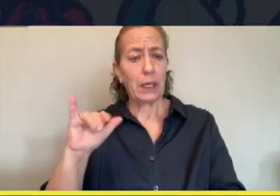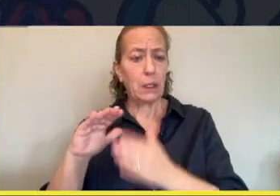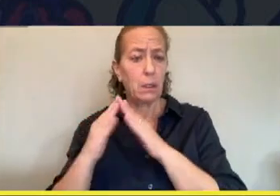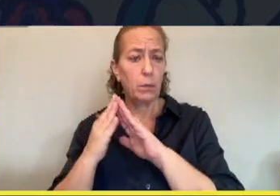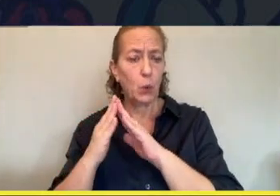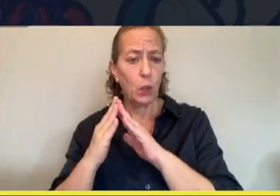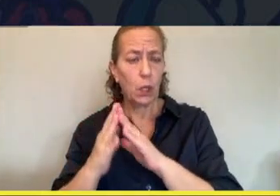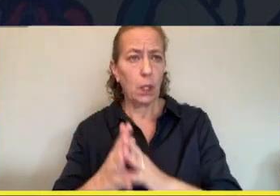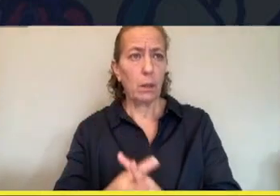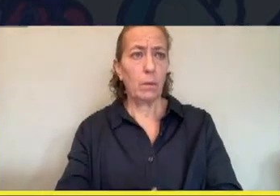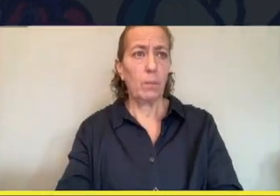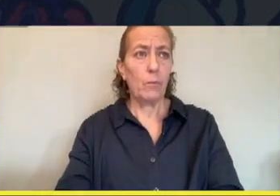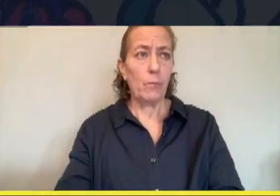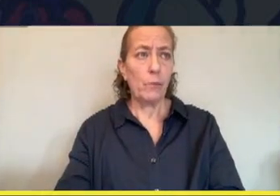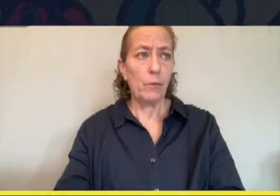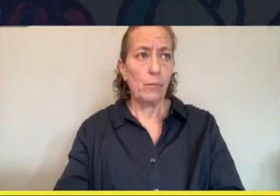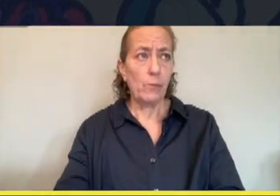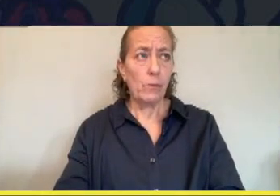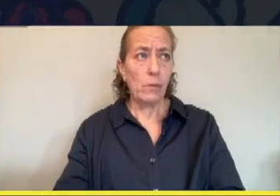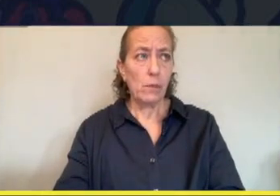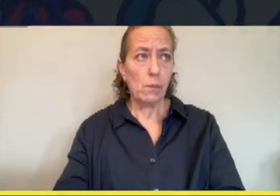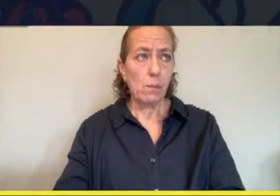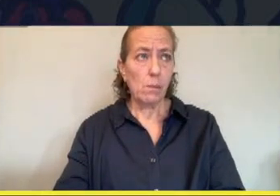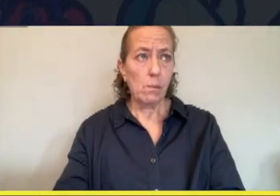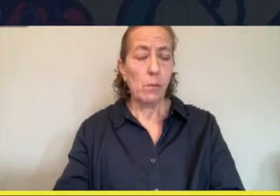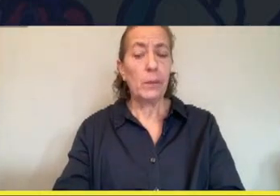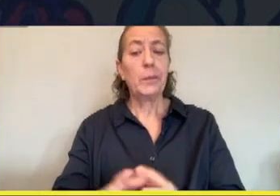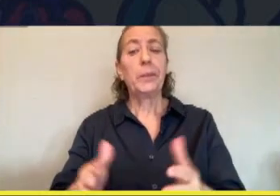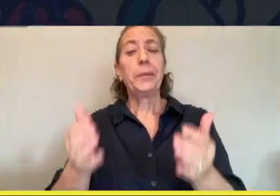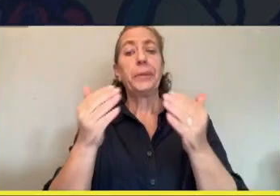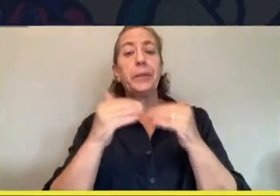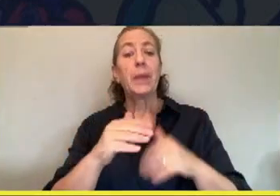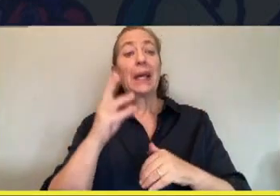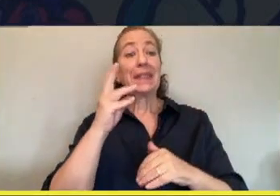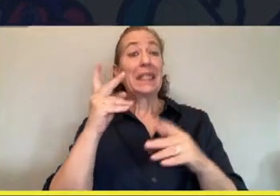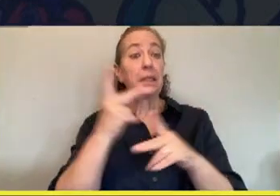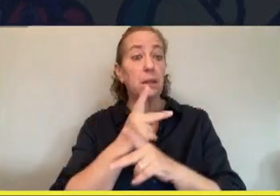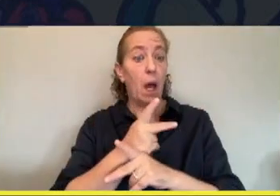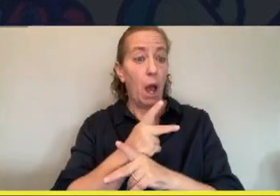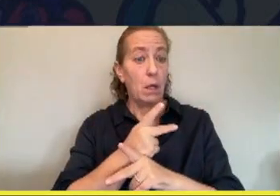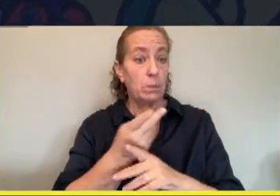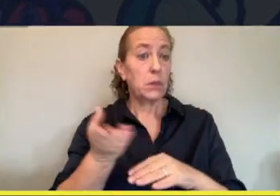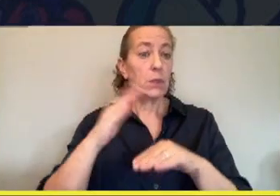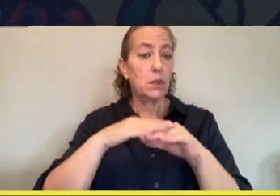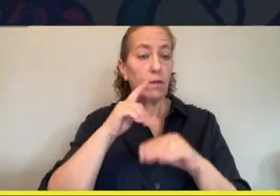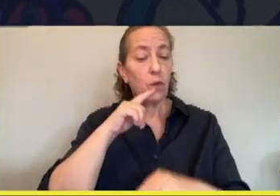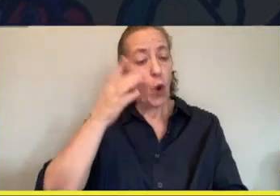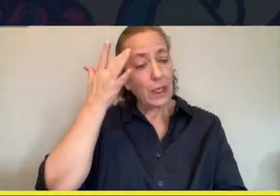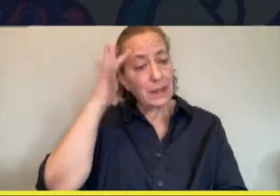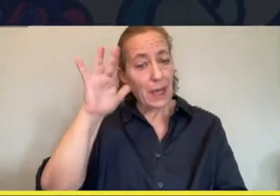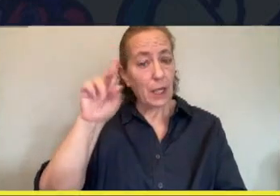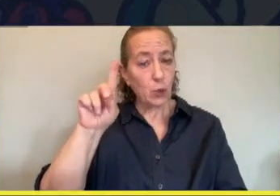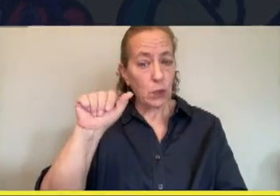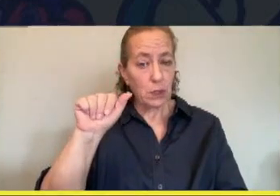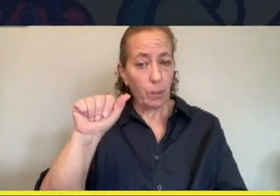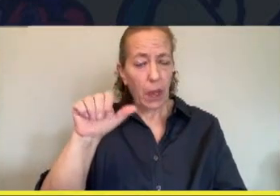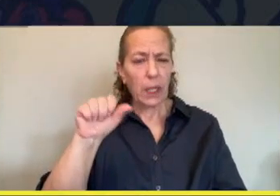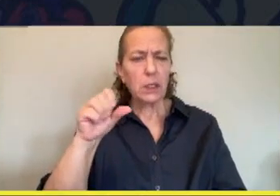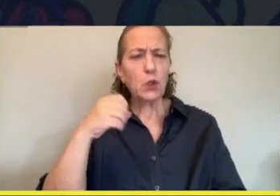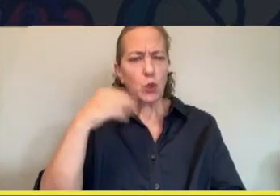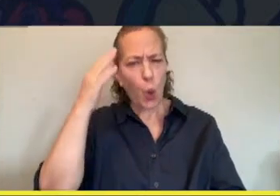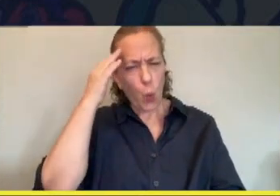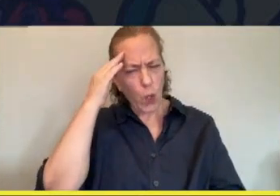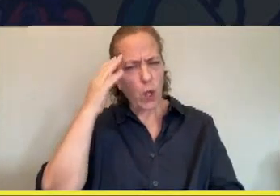and 6 times higher among people with intellectual and developmental disabilities. So we know quite a bit about the impact of